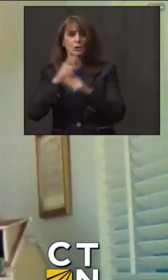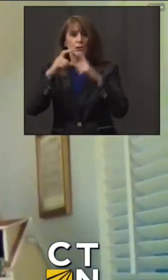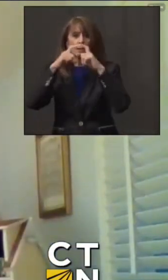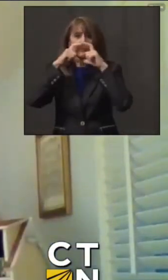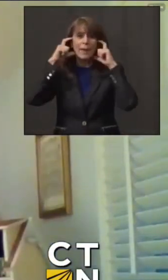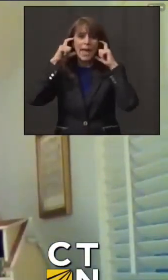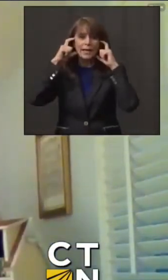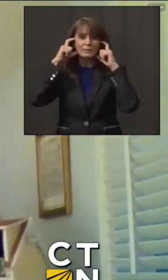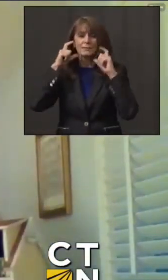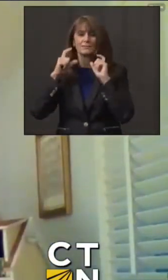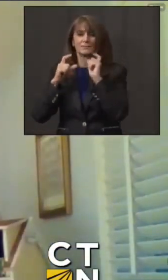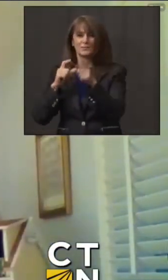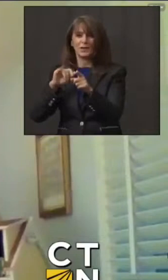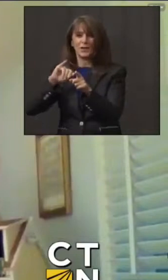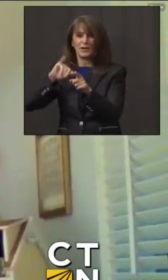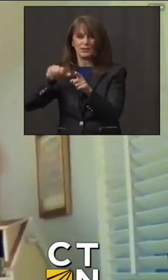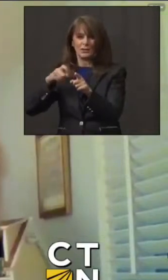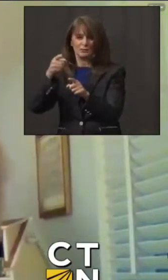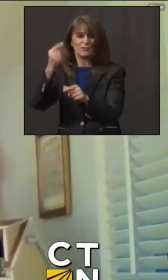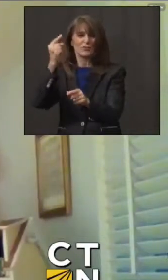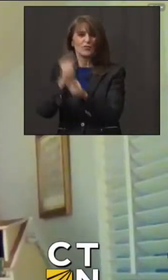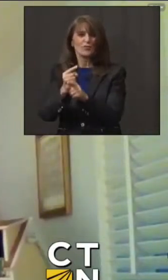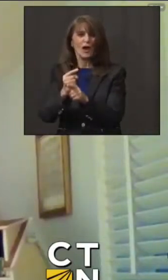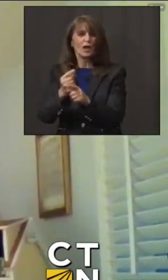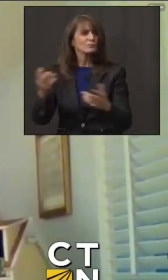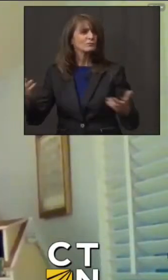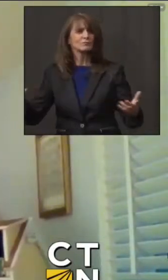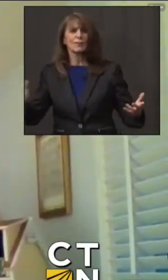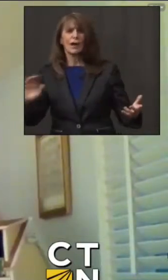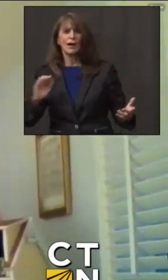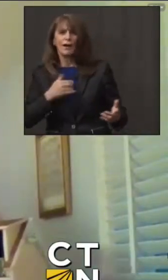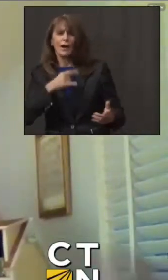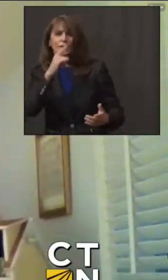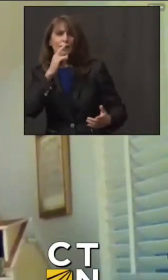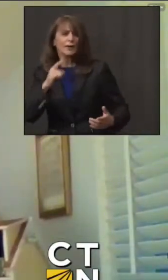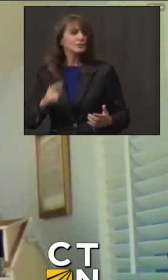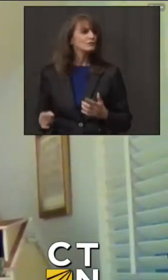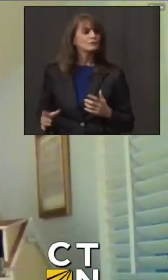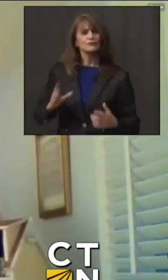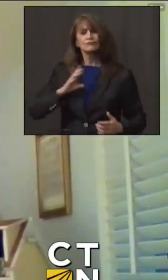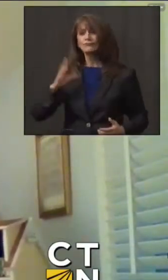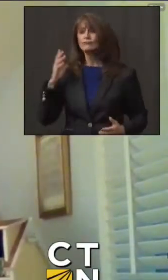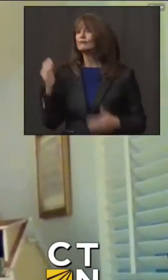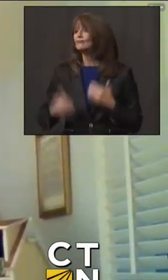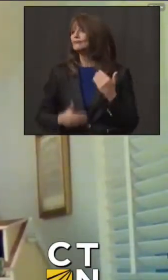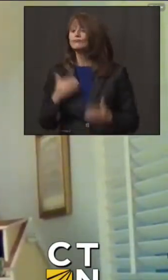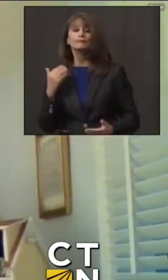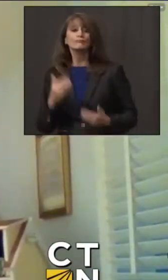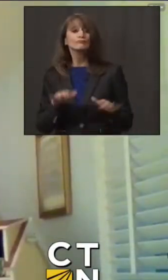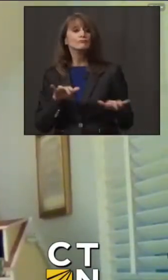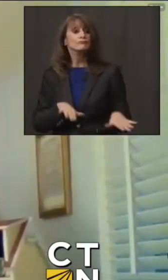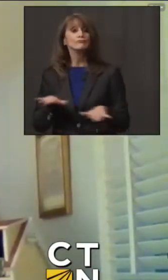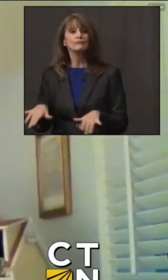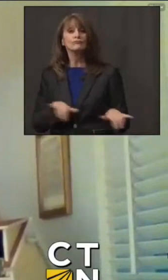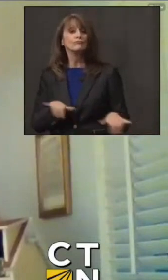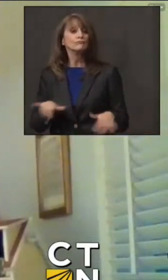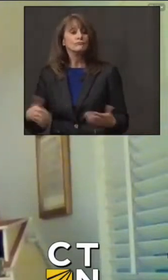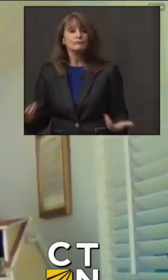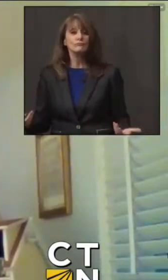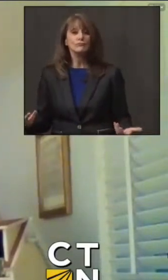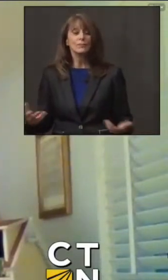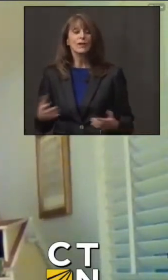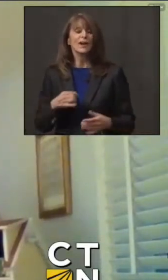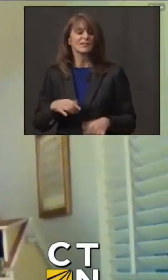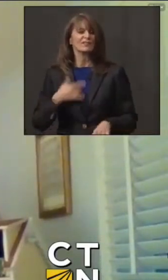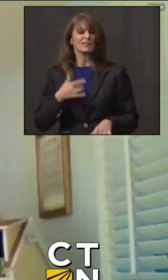Josh is so right. They're so resilient, and they just take it as part of life right now. And I do believe that